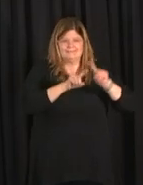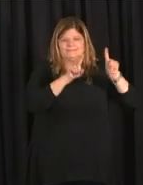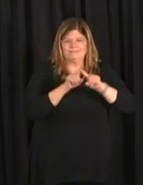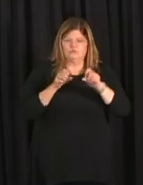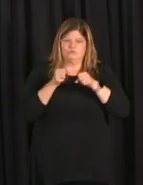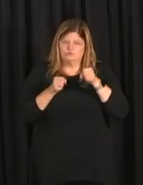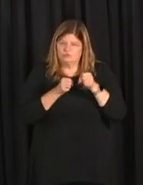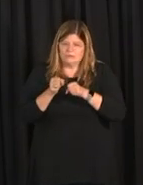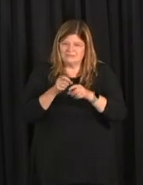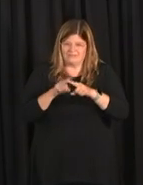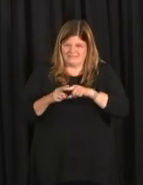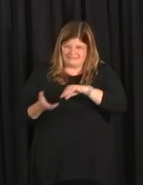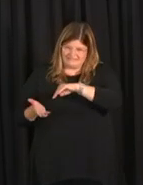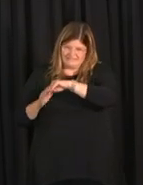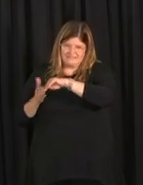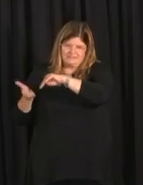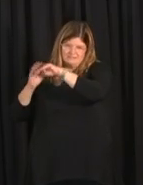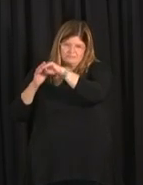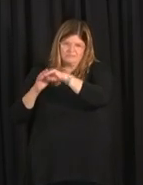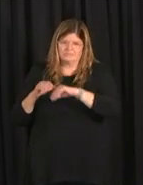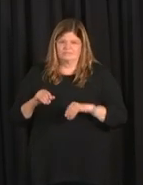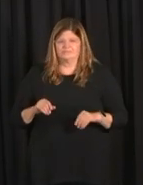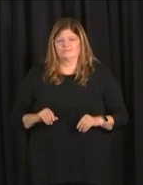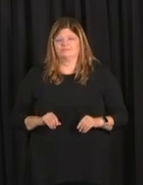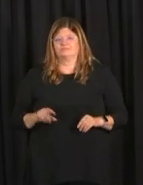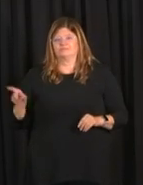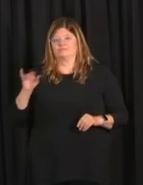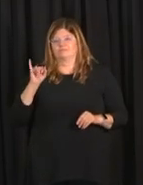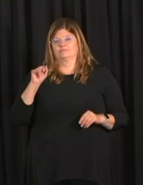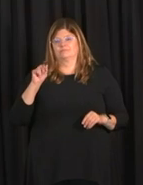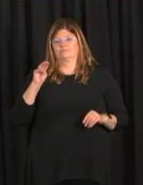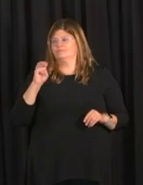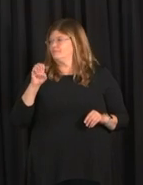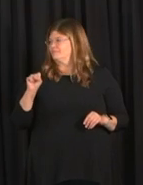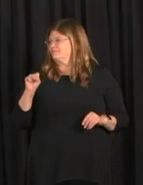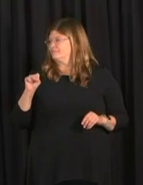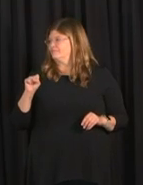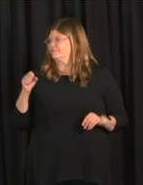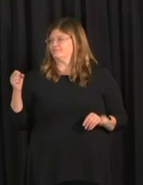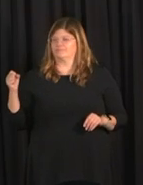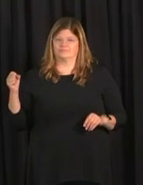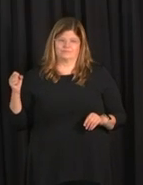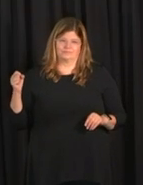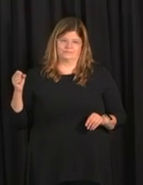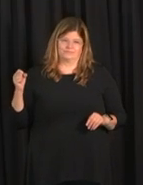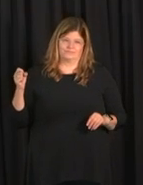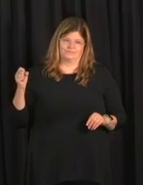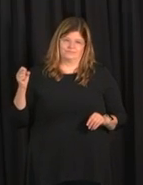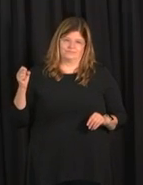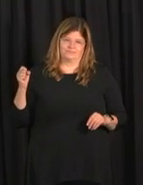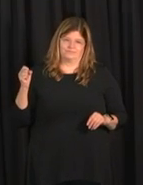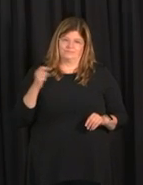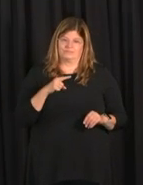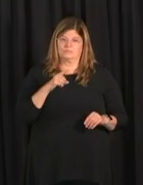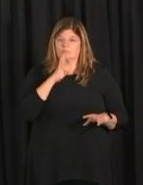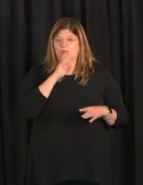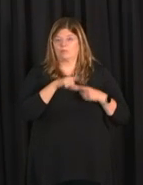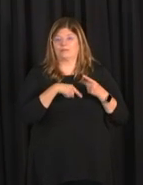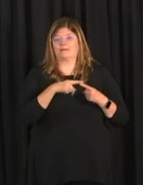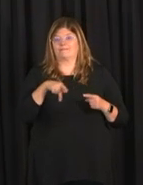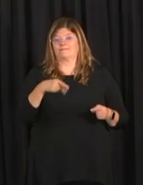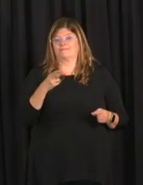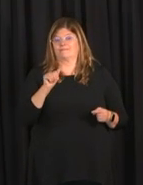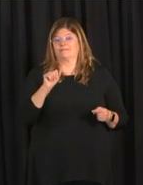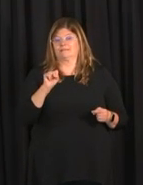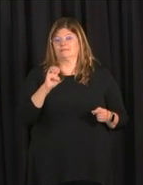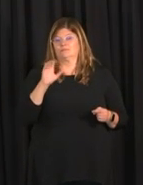need it. Yes, James. Dr. Nesbitt, you talked about phase 3, and I'm gonna